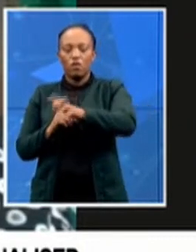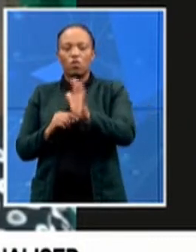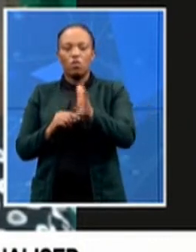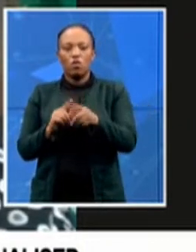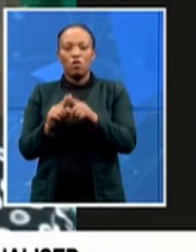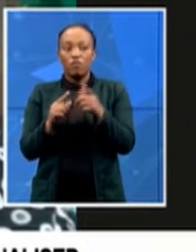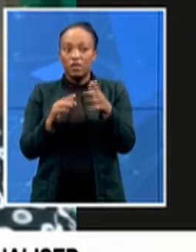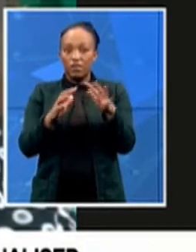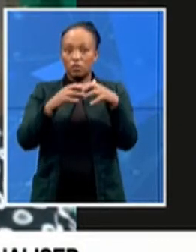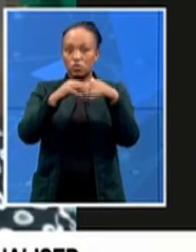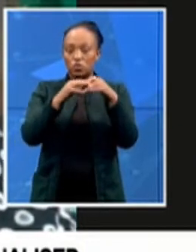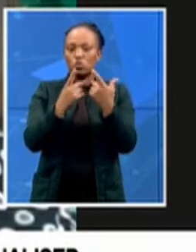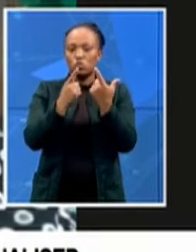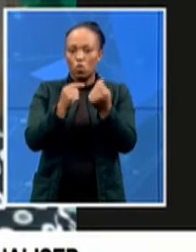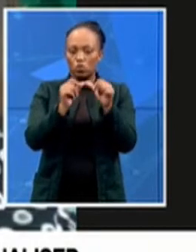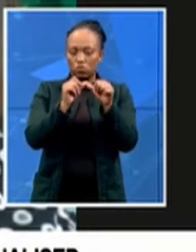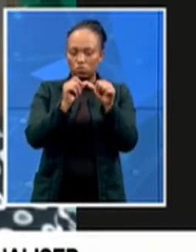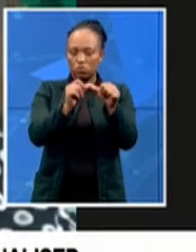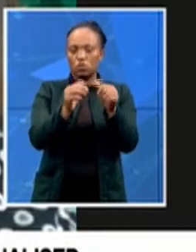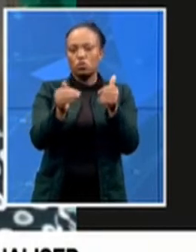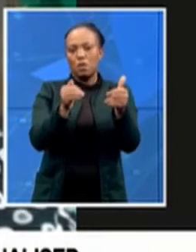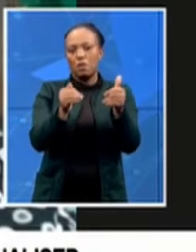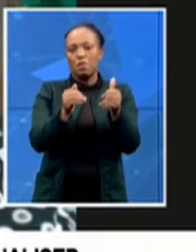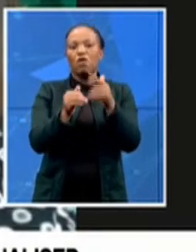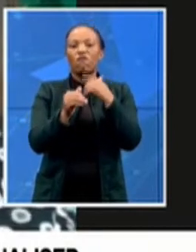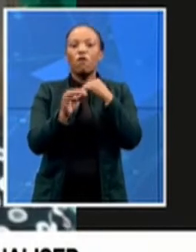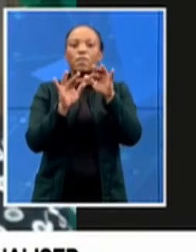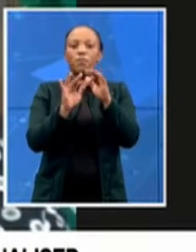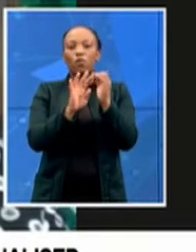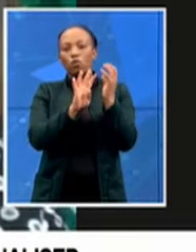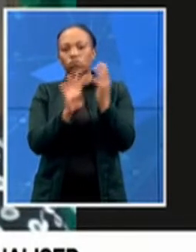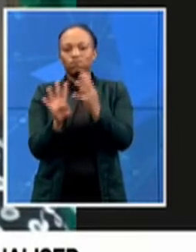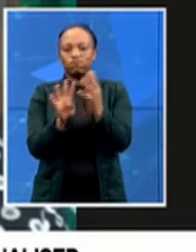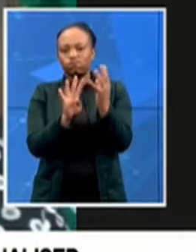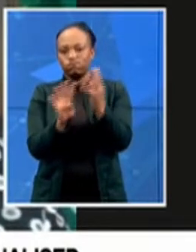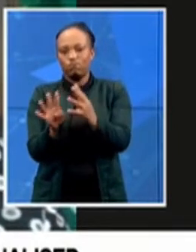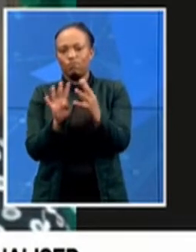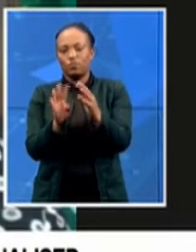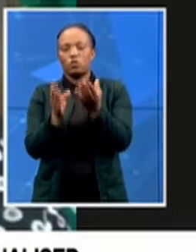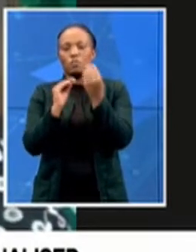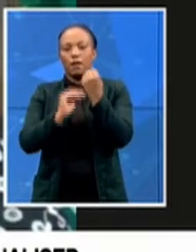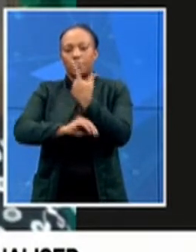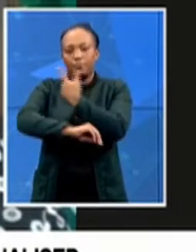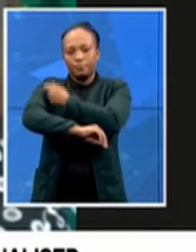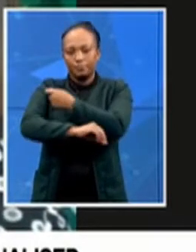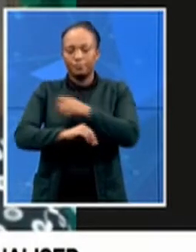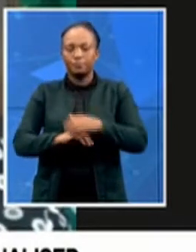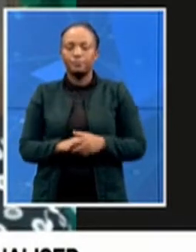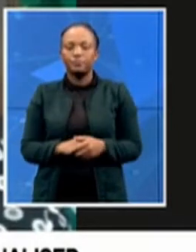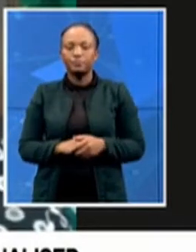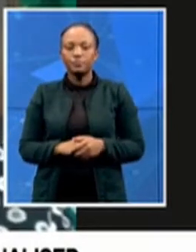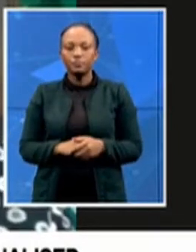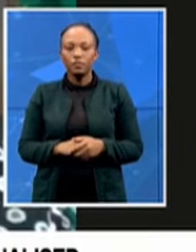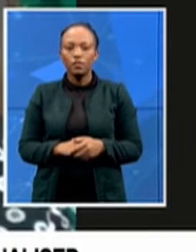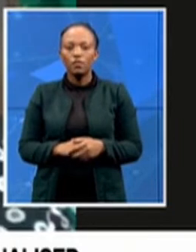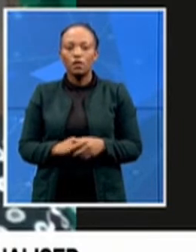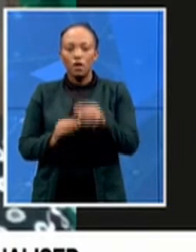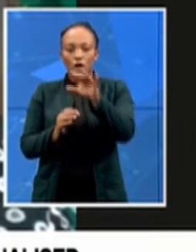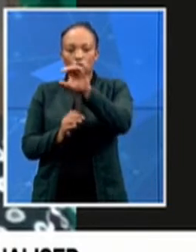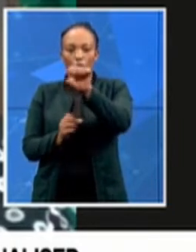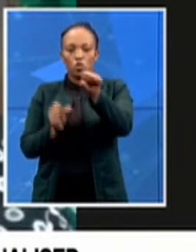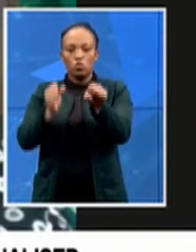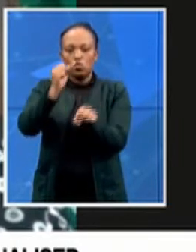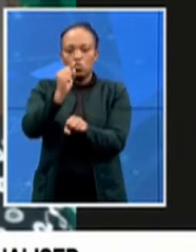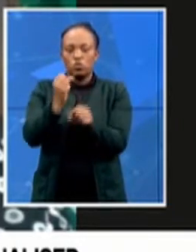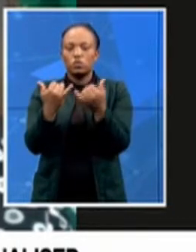their walk-ins. Just in conclusion, I want to reiterate to South Africans again, all political